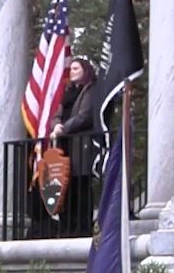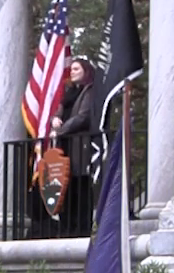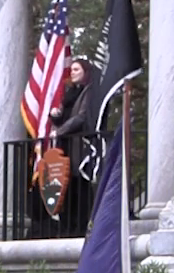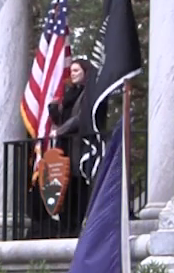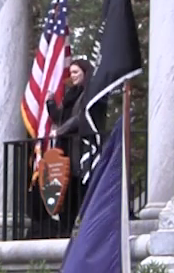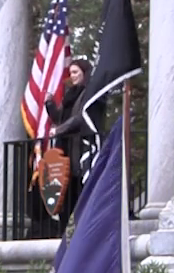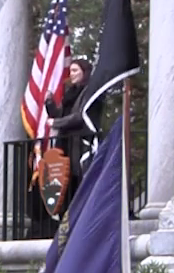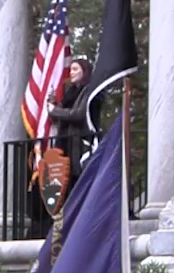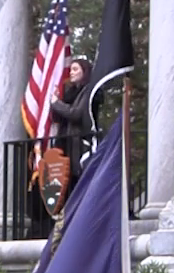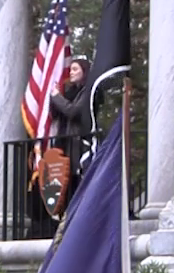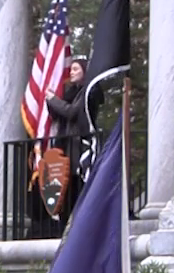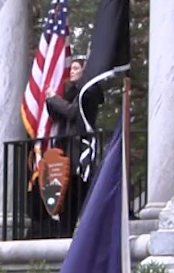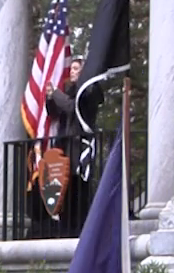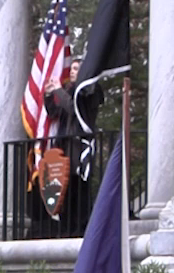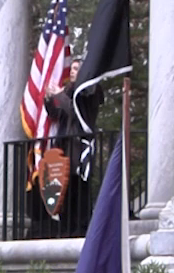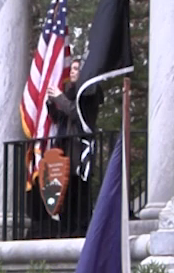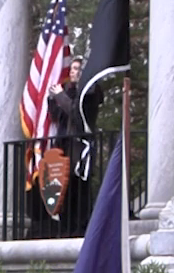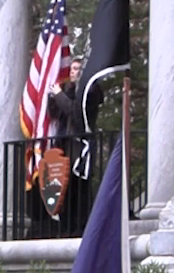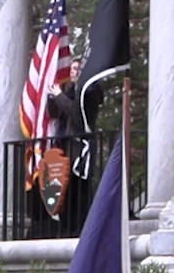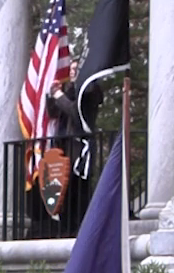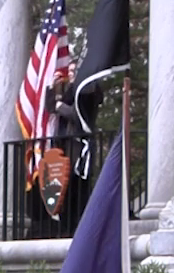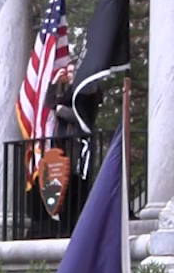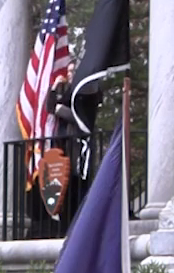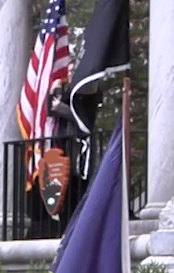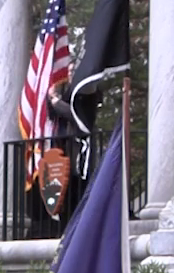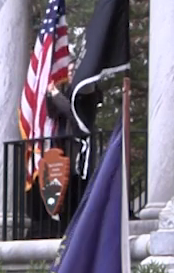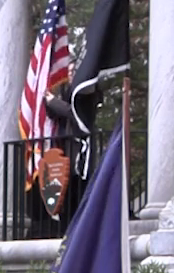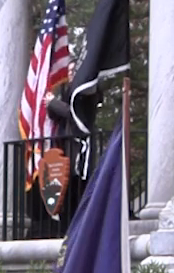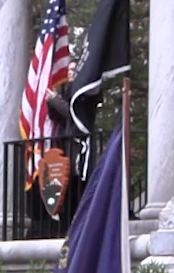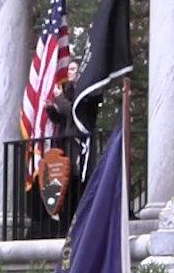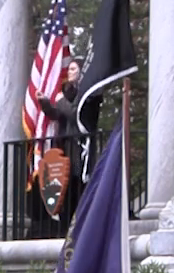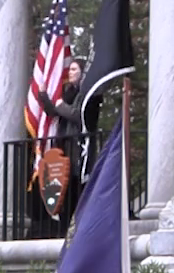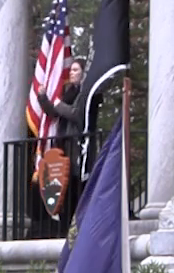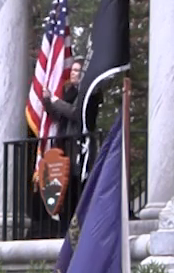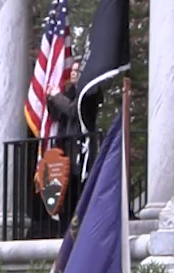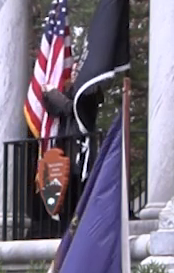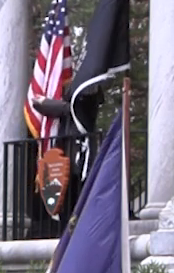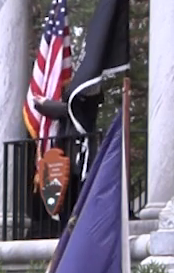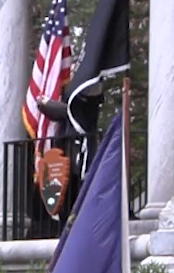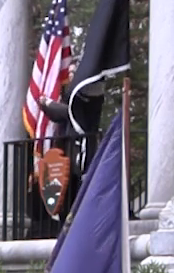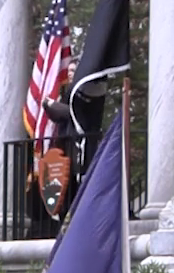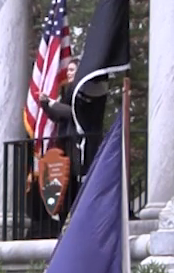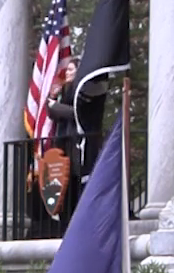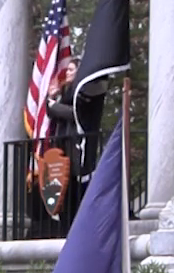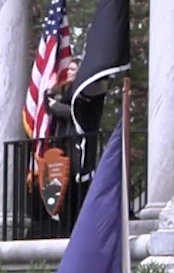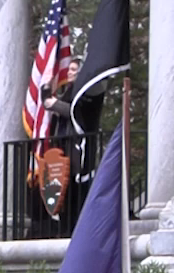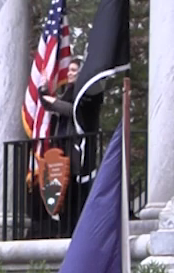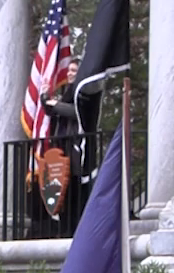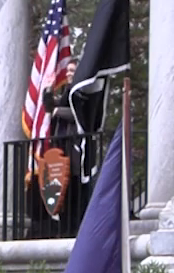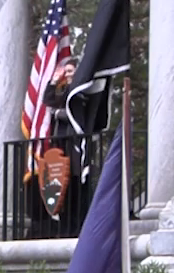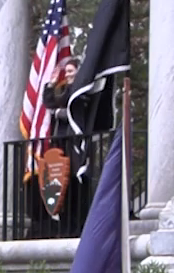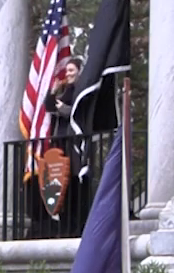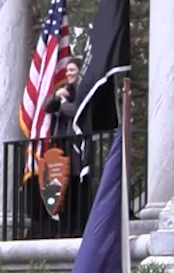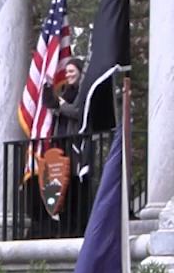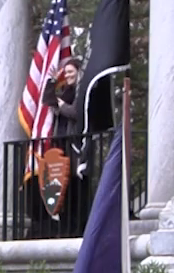and Terrorism Award, good to conduct medals, along with other awards. Desmond was a great goddad and was the